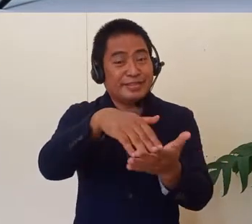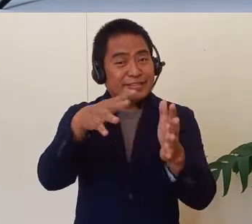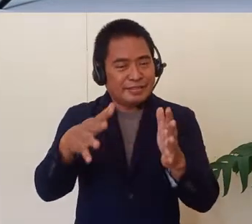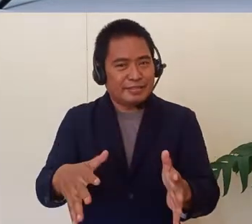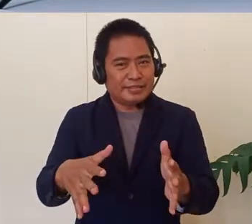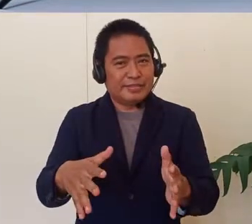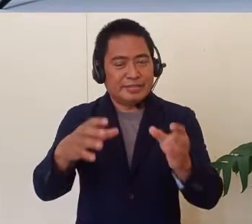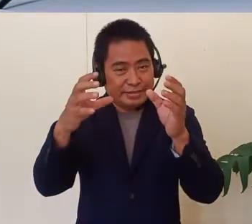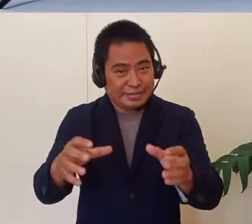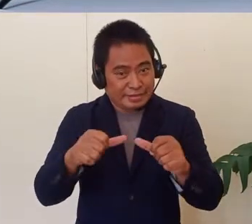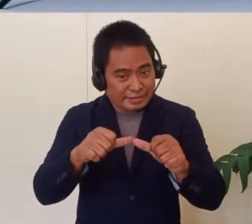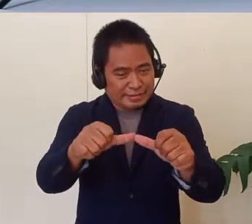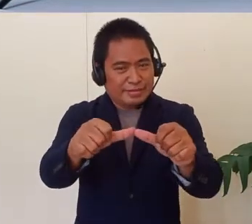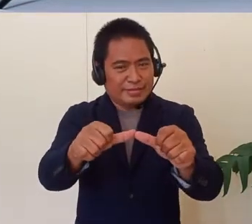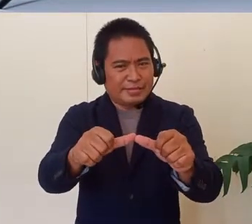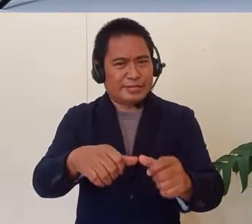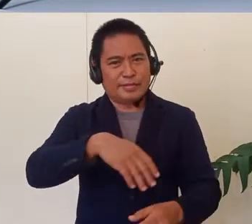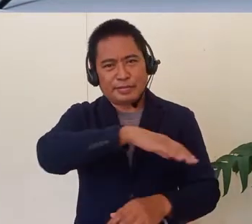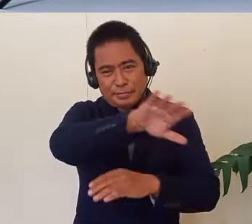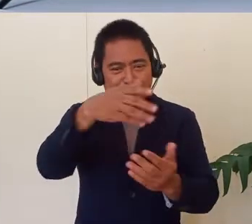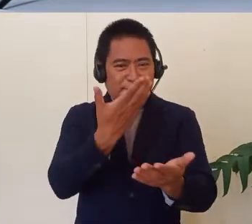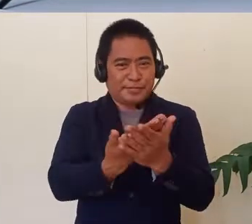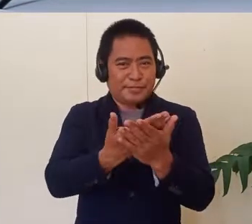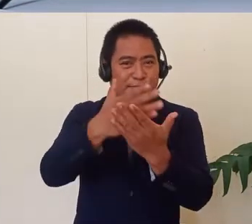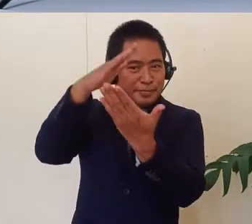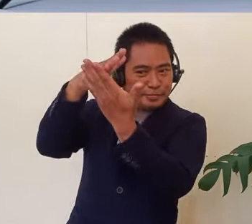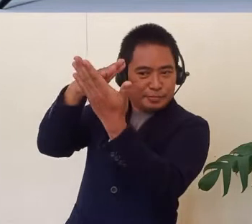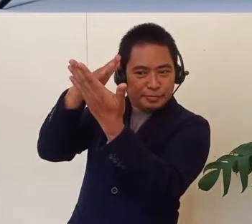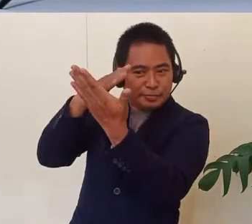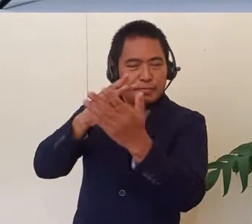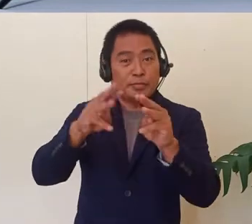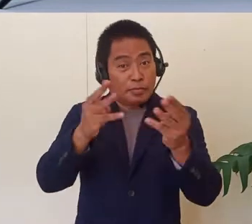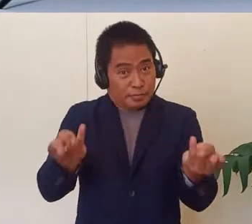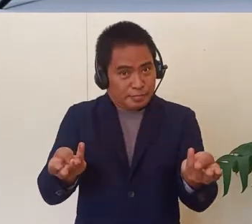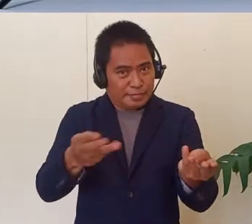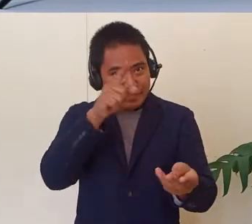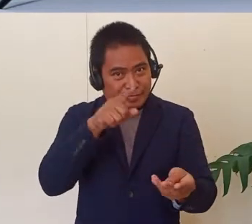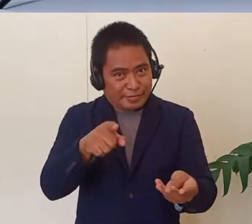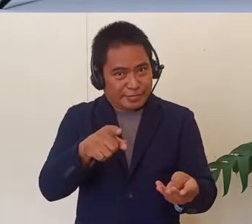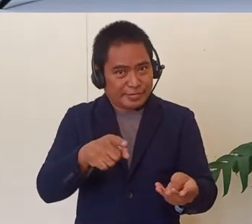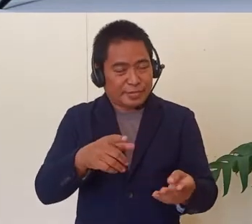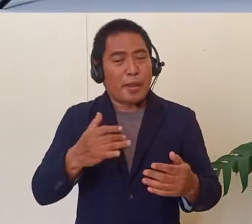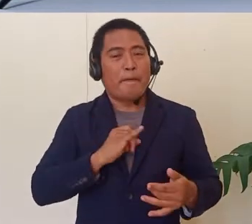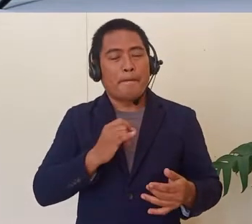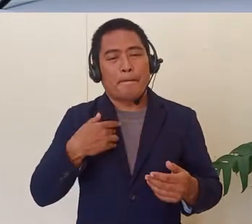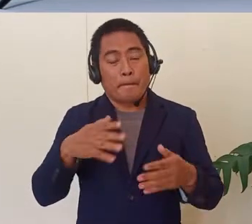your module? I am confident you will get it all correct. Go ahead.